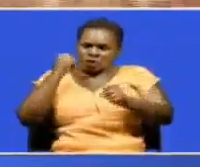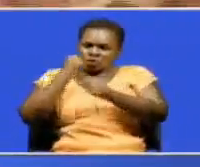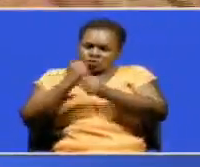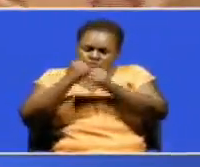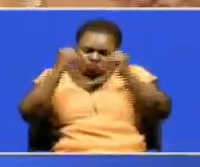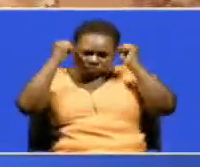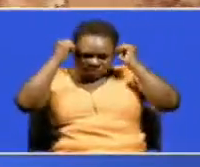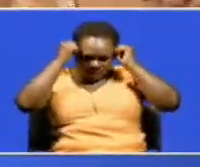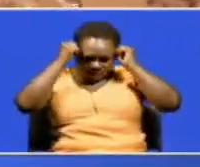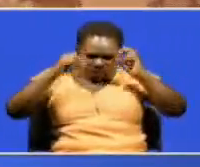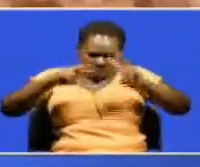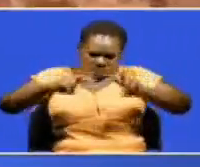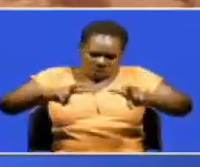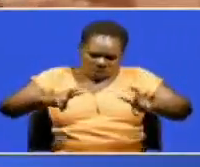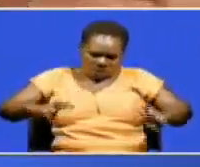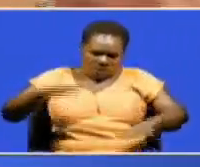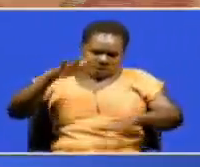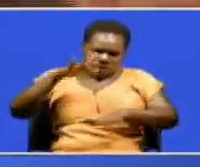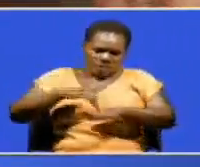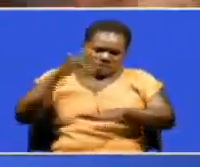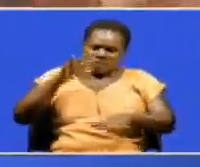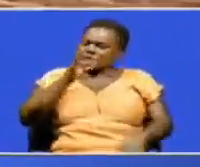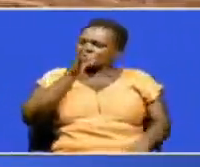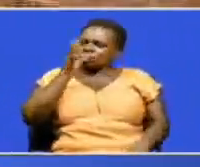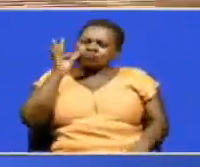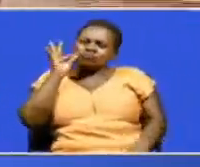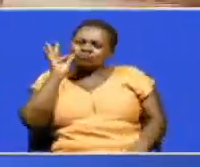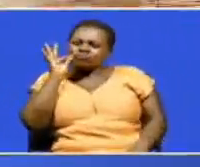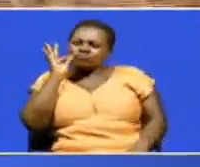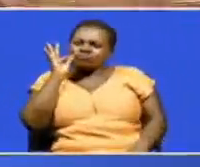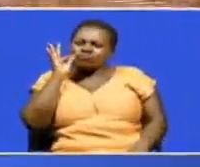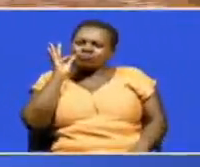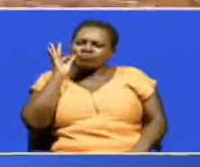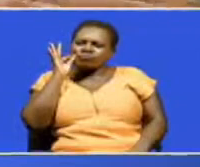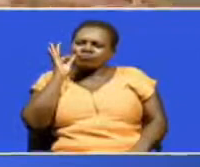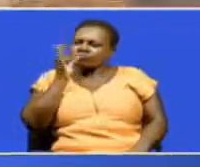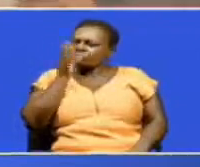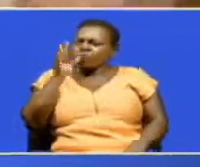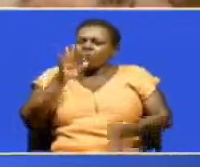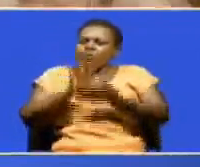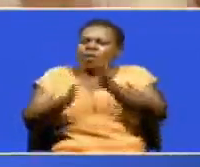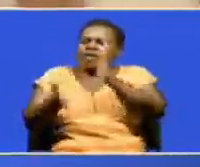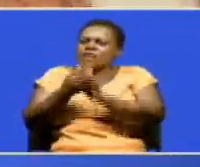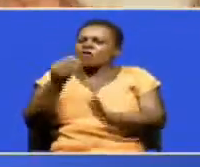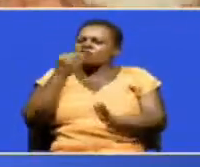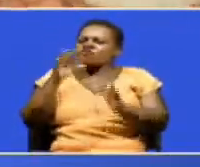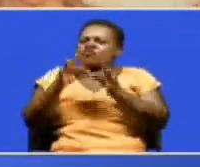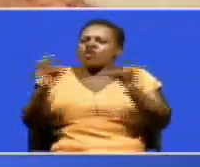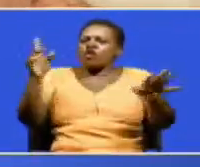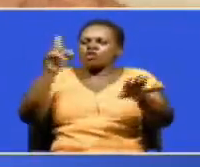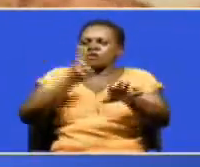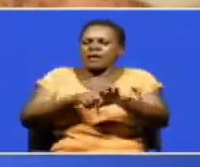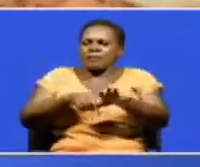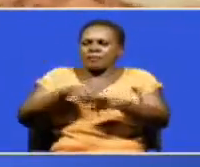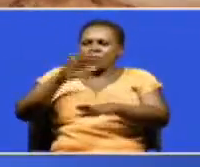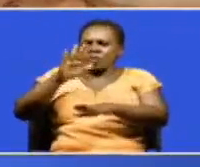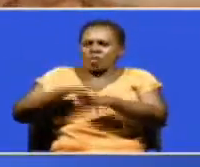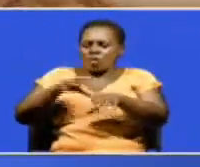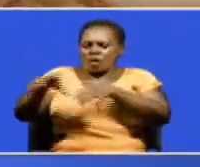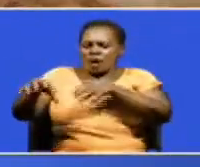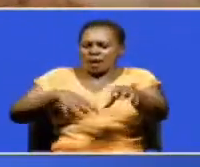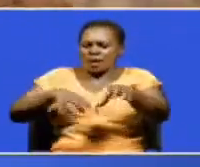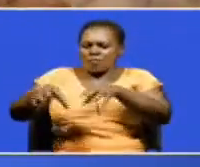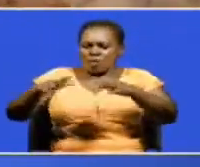some studies on the effects of fasting, that is staying without food for a long time, on a human, on an animal